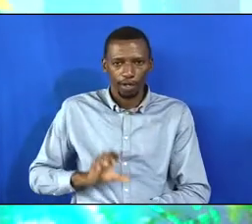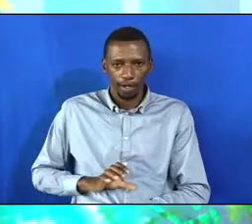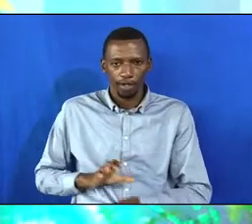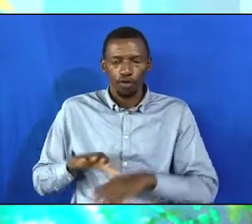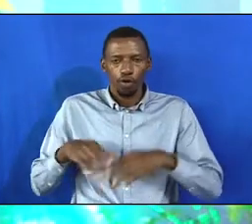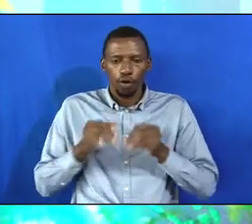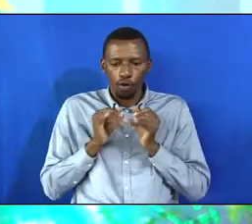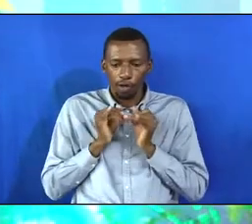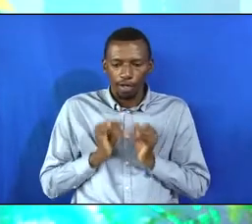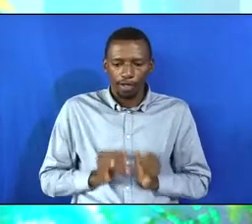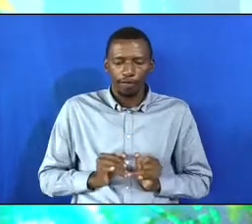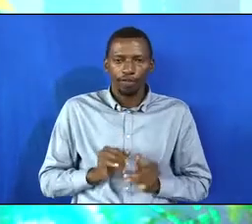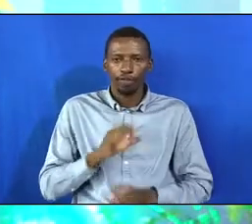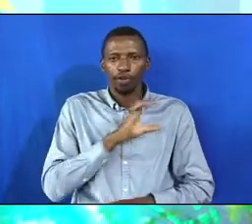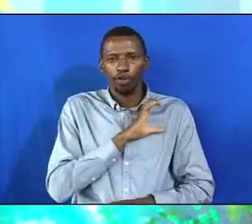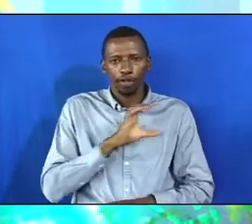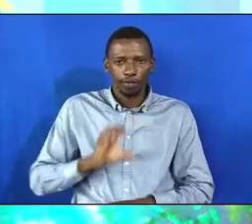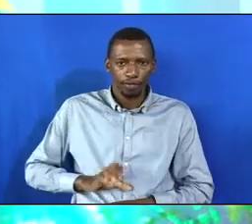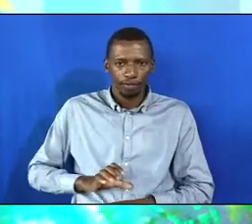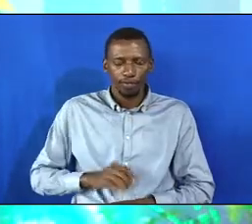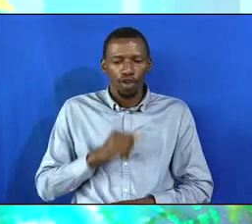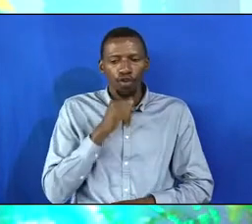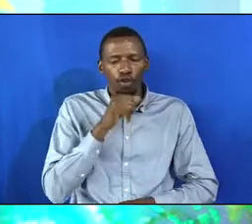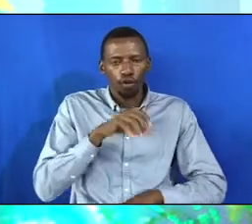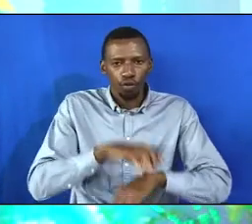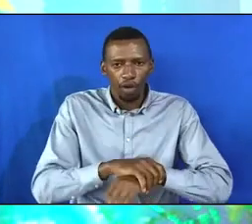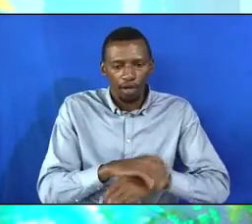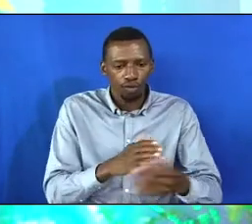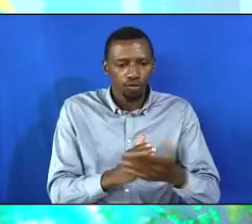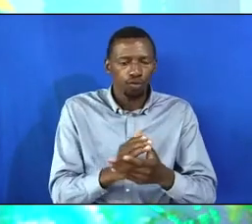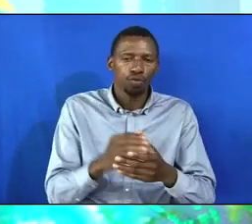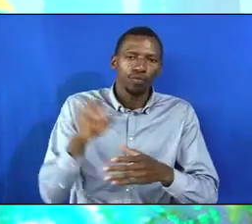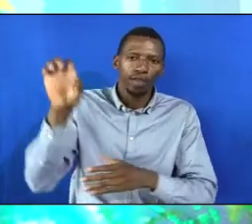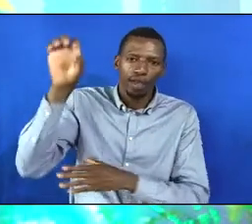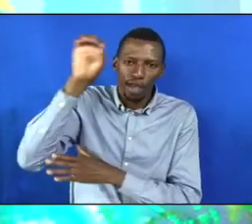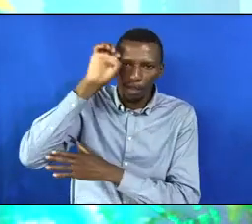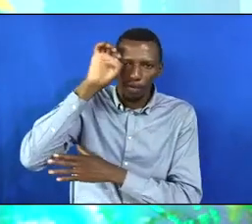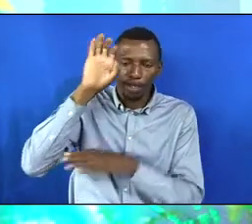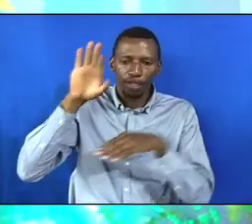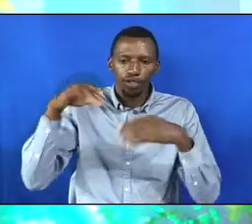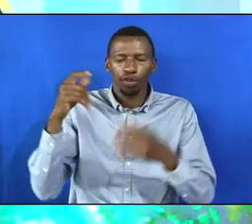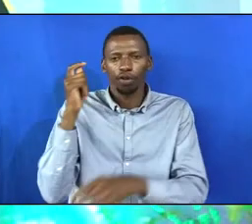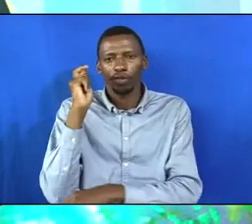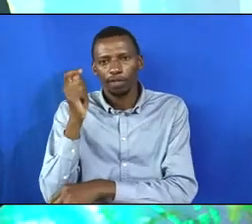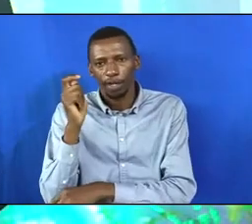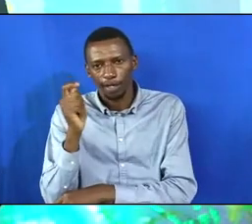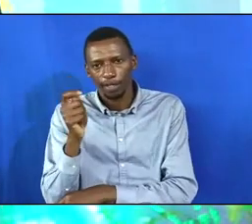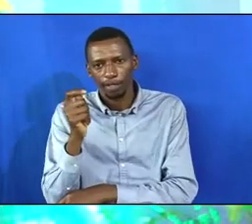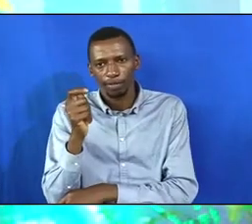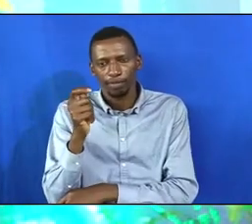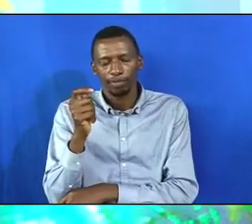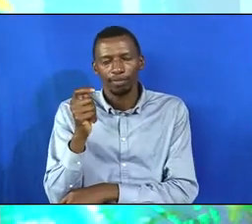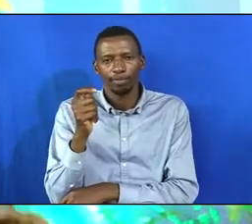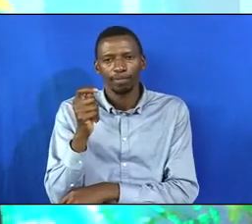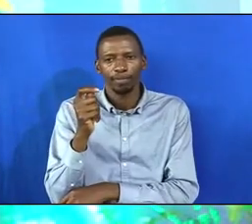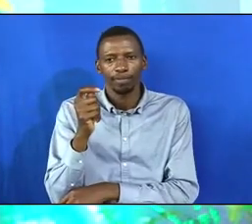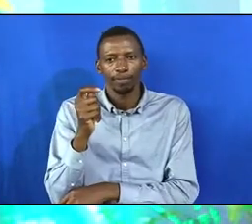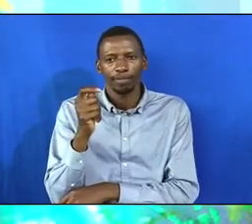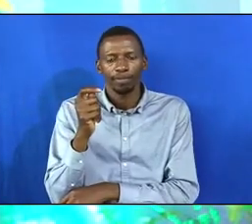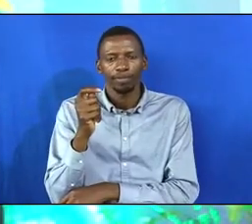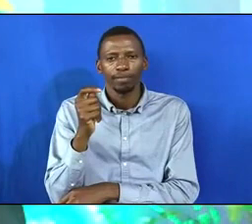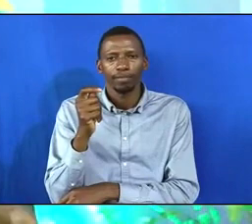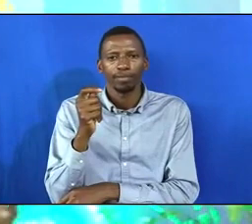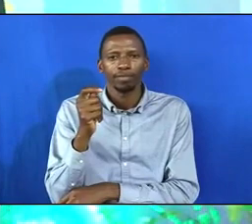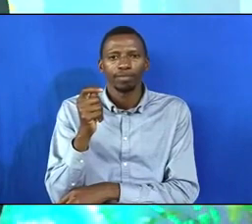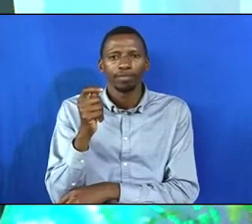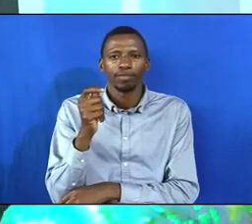not those that are gained by talent or education, by wealth or the favor of men. Much as the